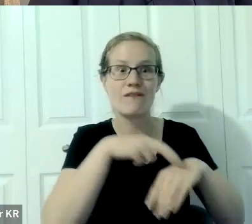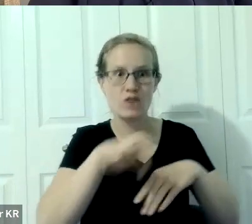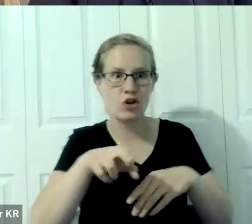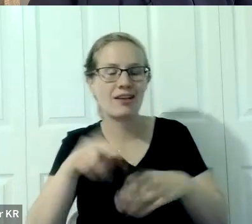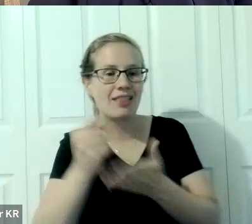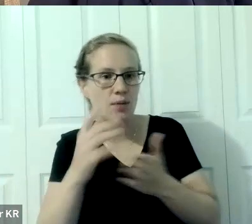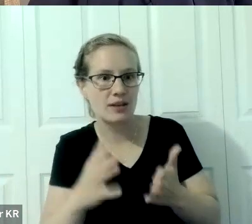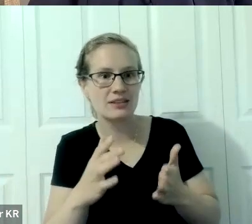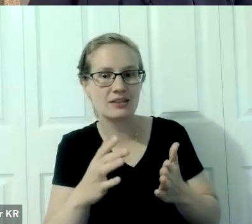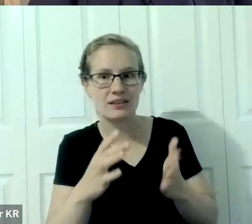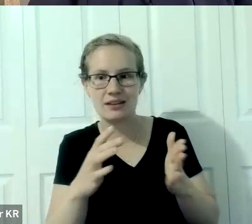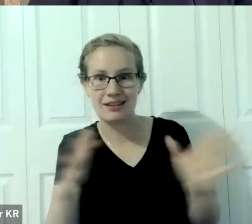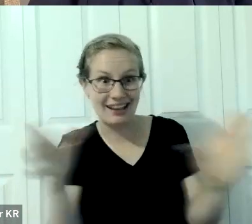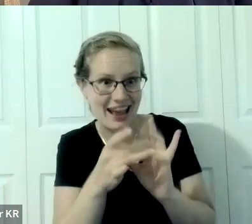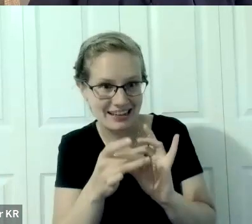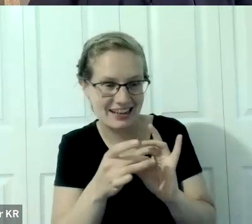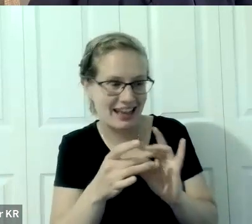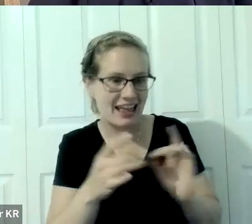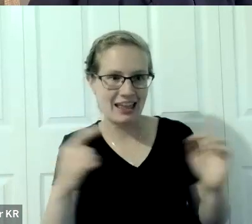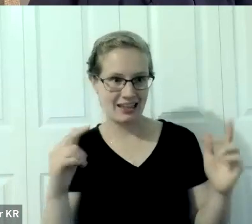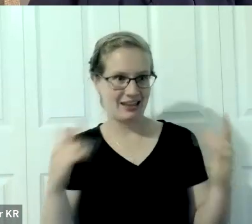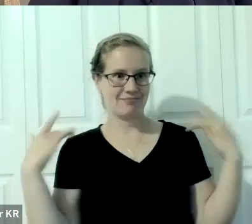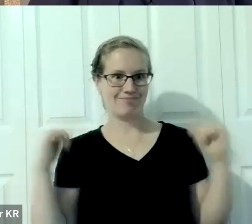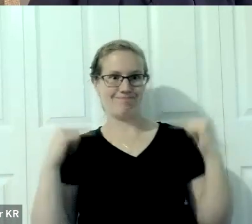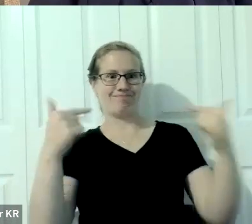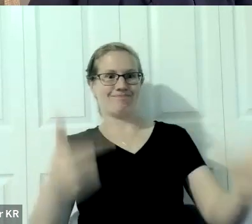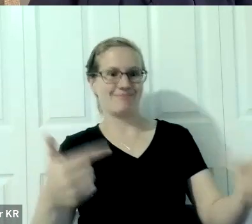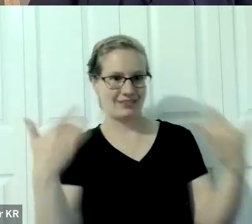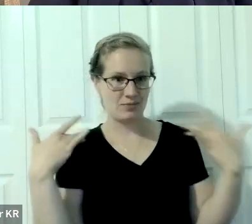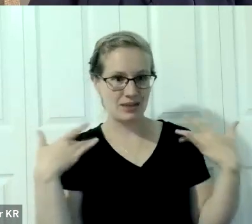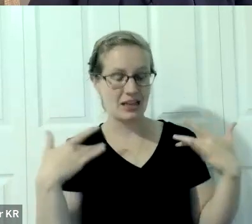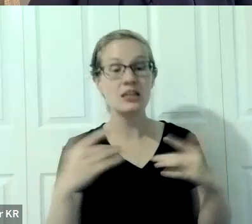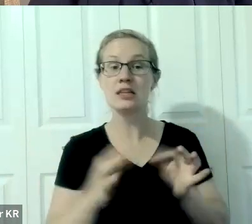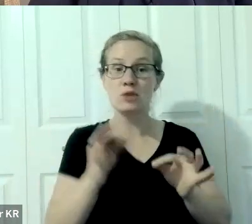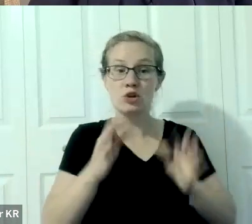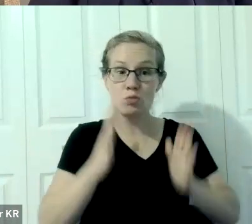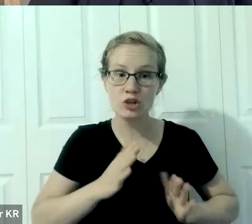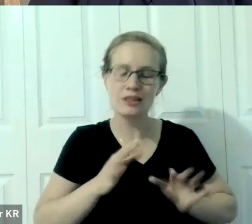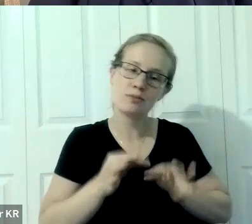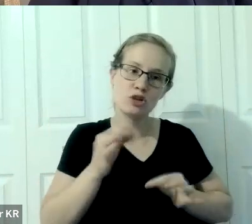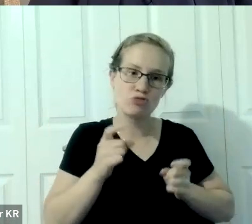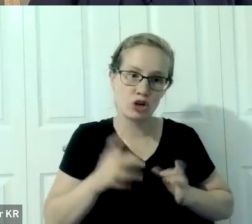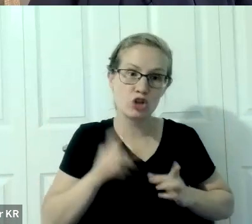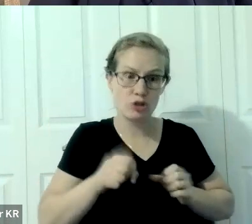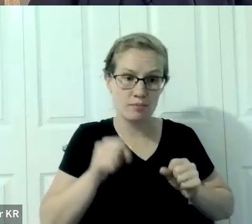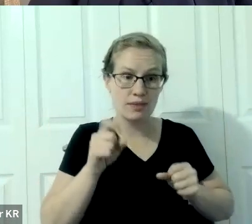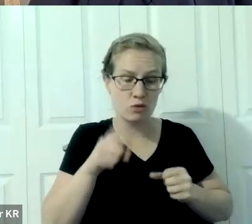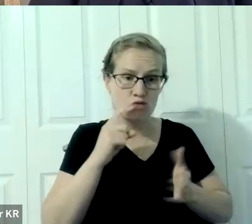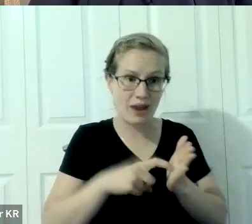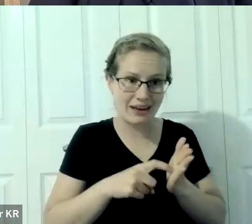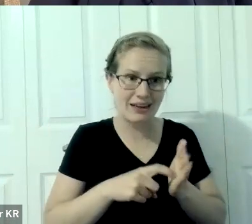line and do a handoff like that, where so a spiritual person should be able to, or a spiritual director should be able to recognize some of